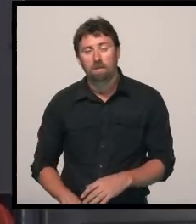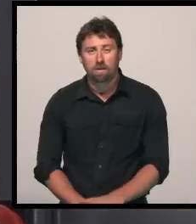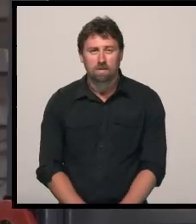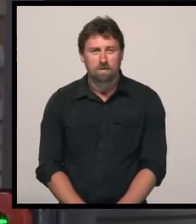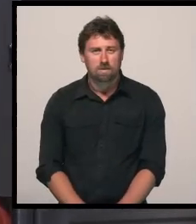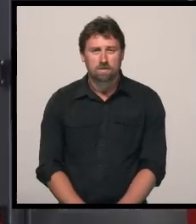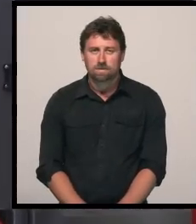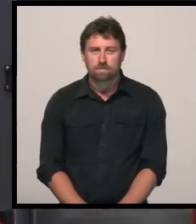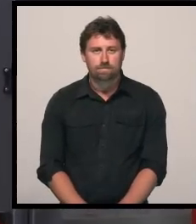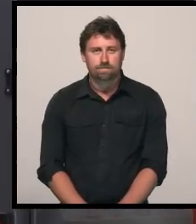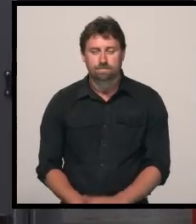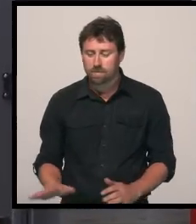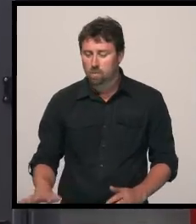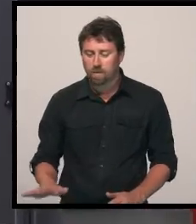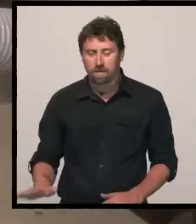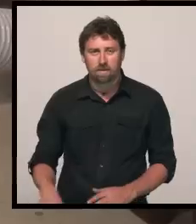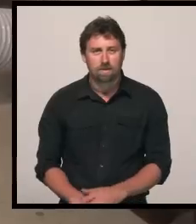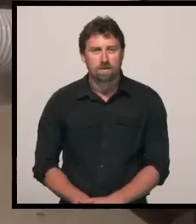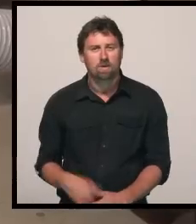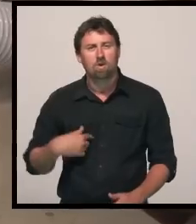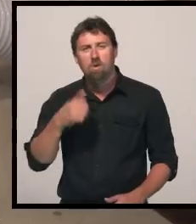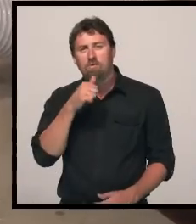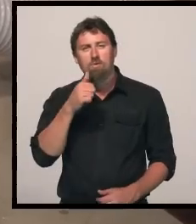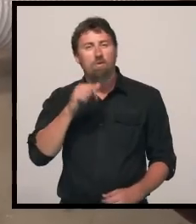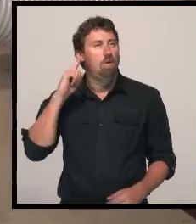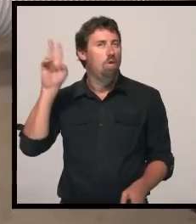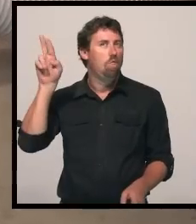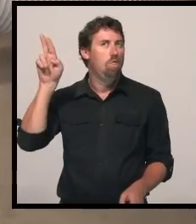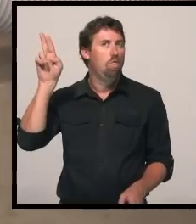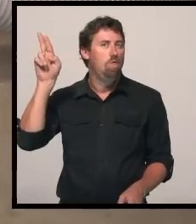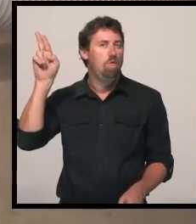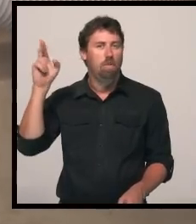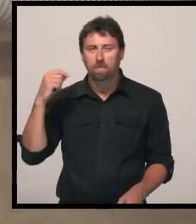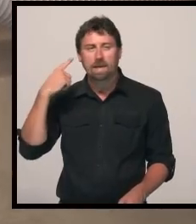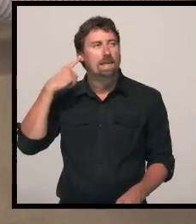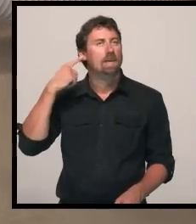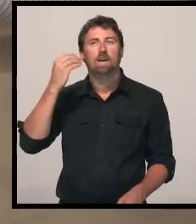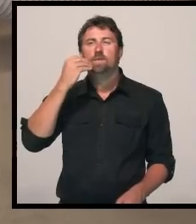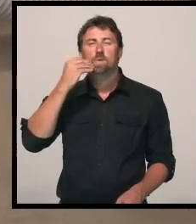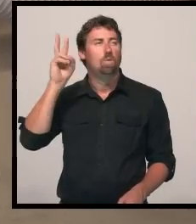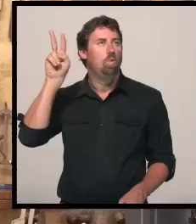Price of stardom, eh? Love the way his ear sticks up, just in case you hear cellophane ruffling and there's some food.